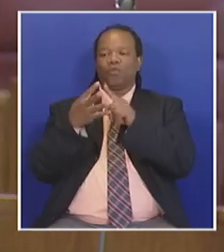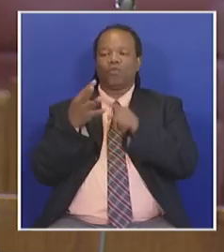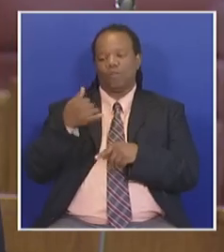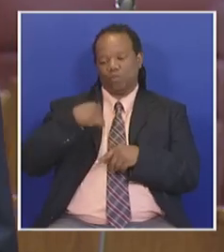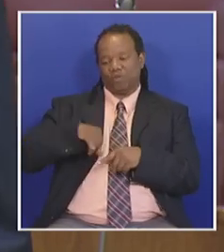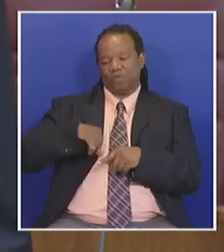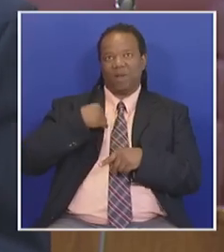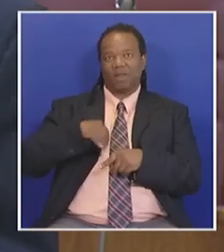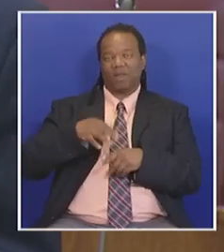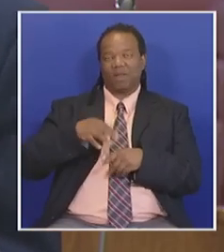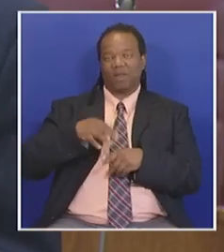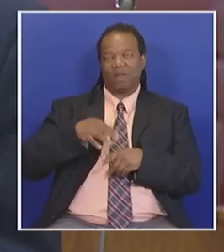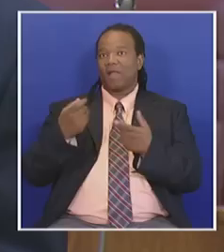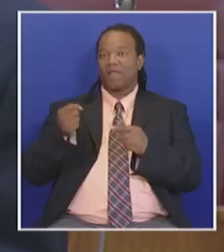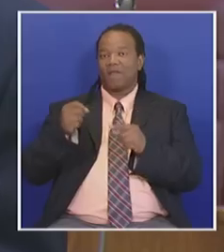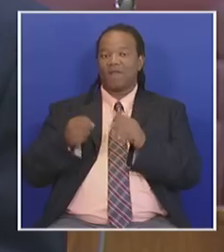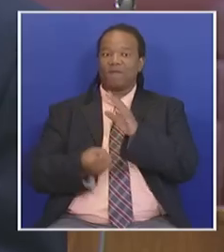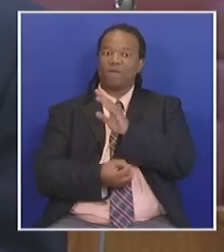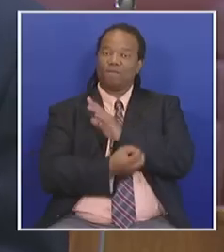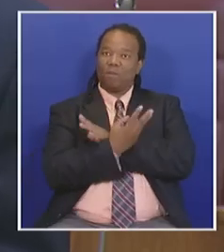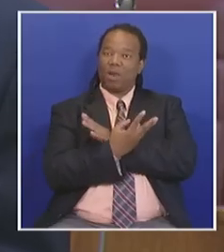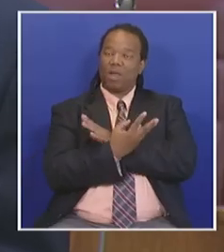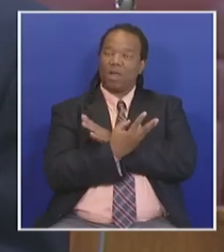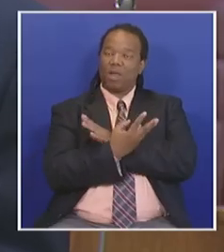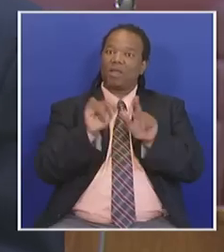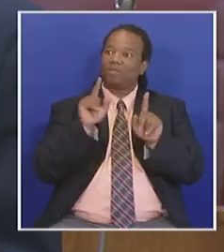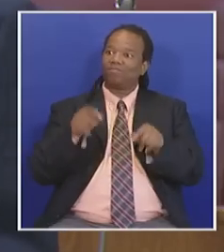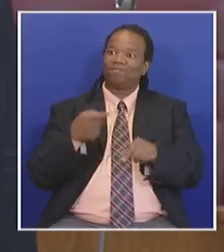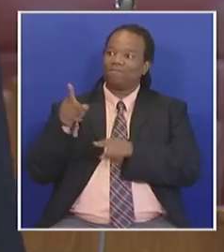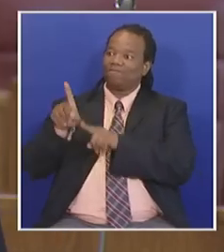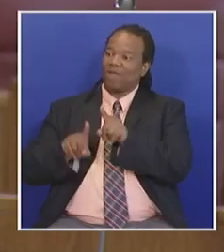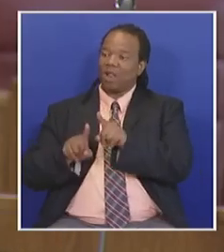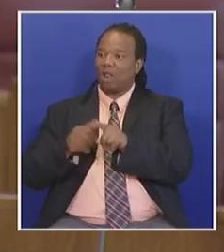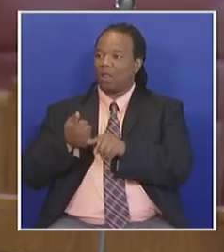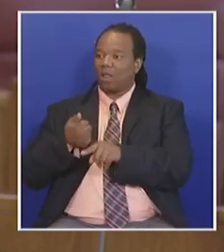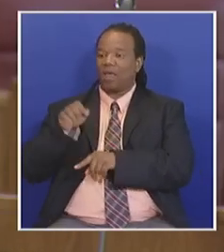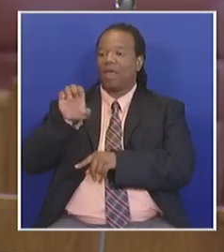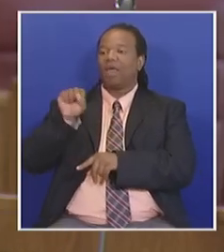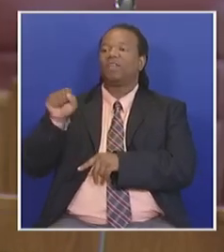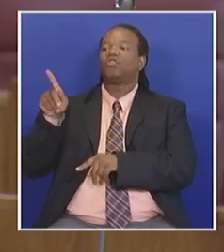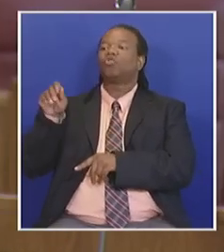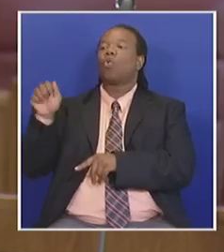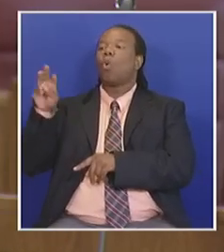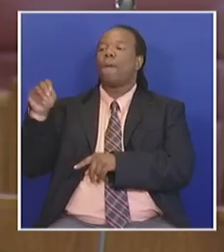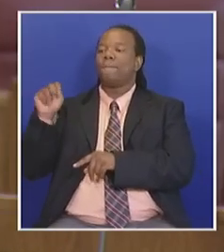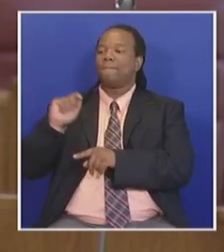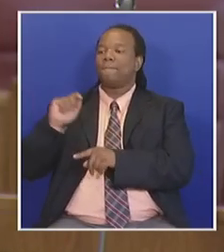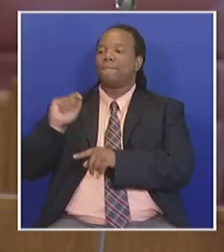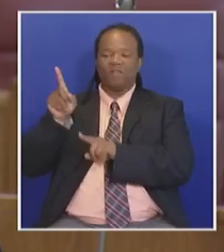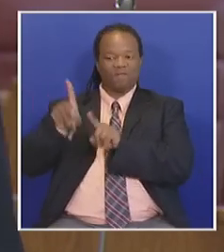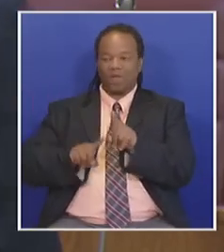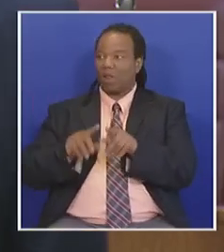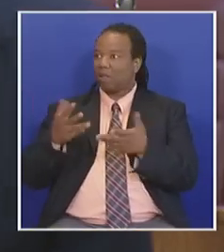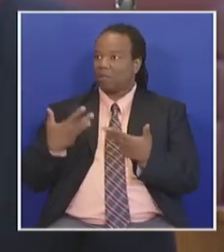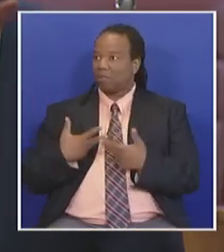in Mpumalanga to pay their ESCOM bills and its direct impact on residents. I so move. Thank